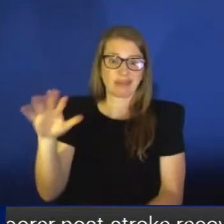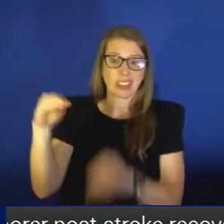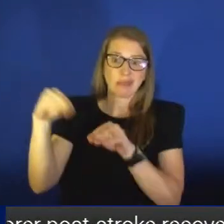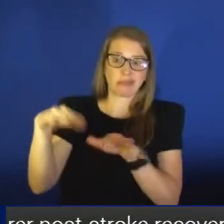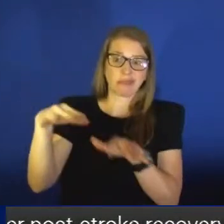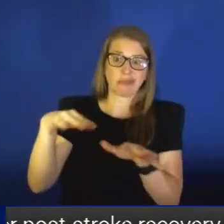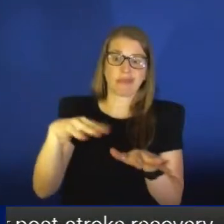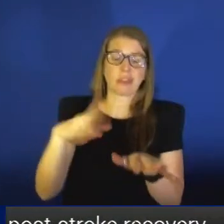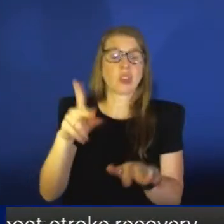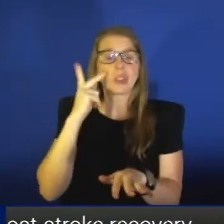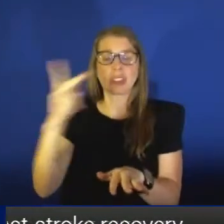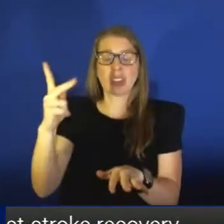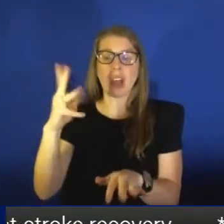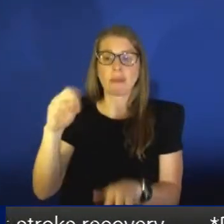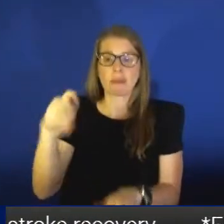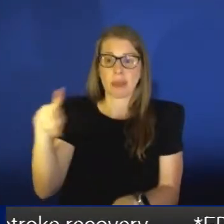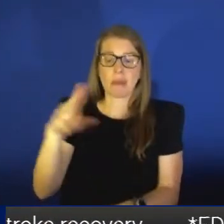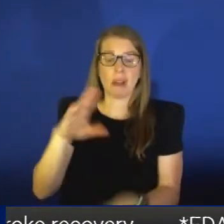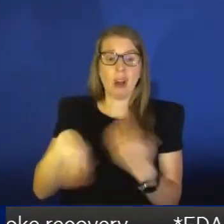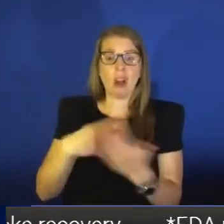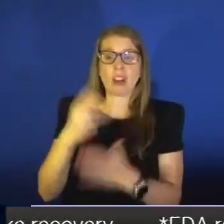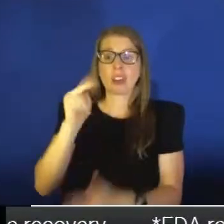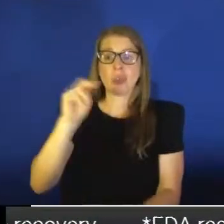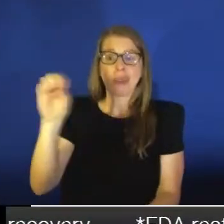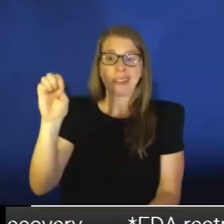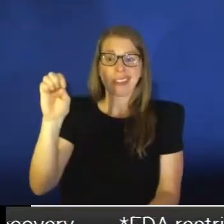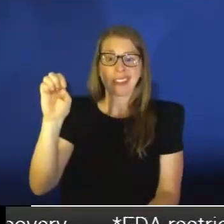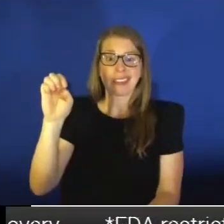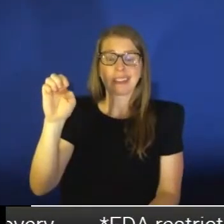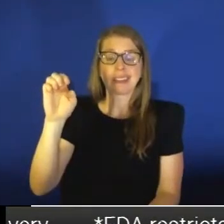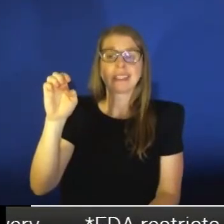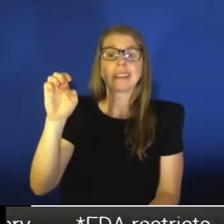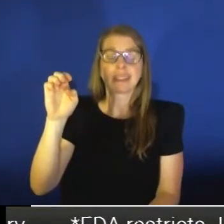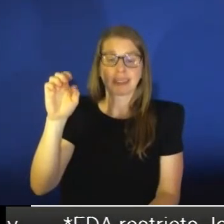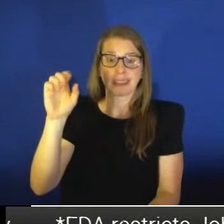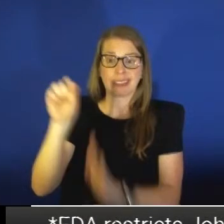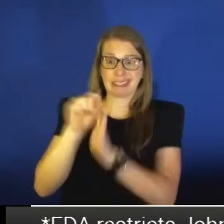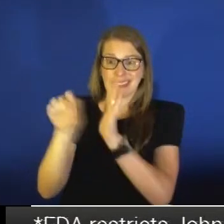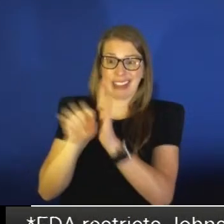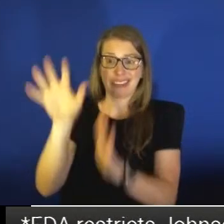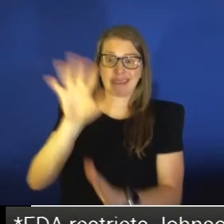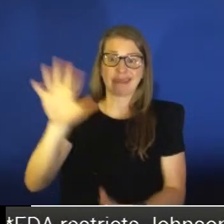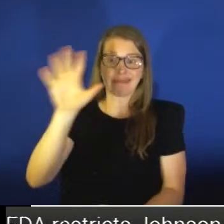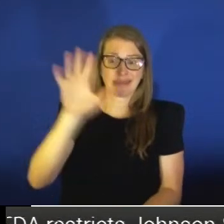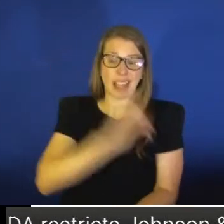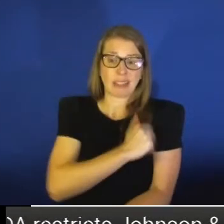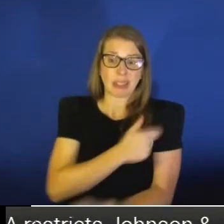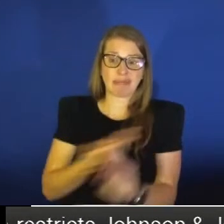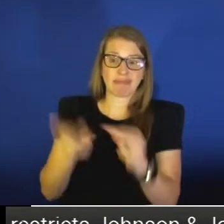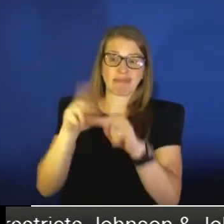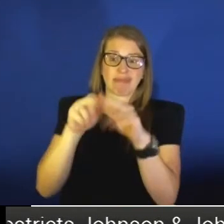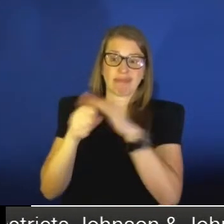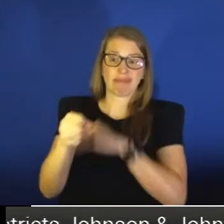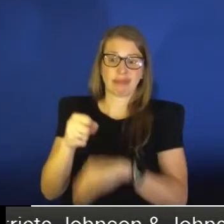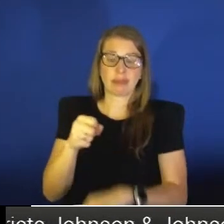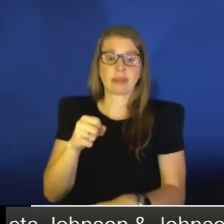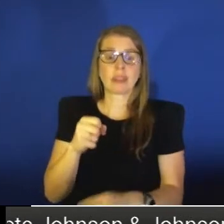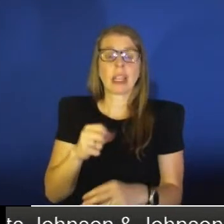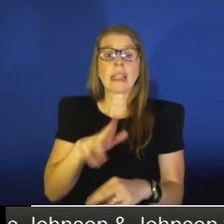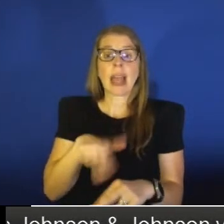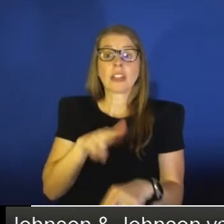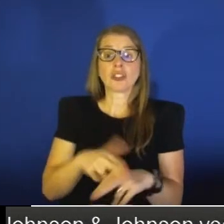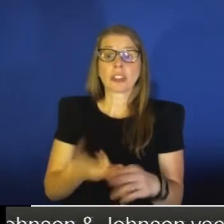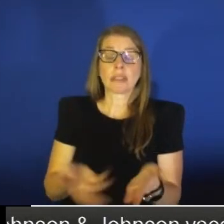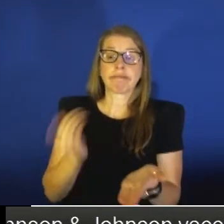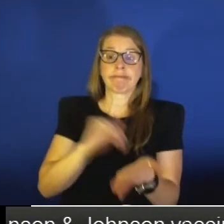in the map, to all the northeastern states. And what we know is that hospitalizations are up there. Mm-hmm. Now, nationally they're up 18%, but in some areas